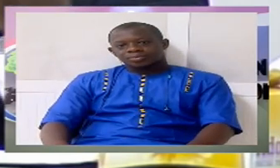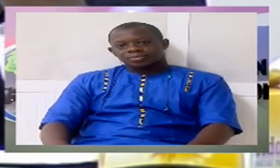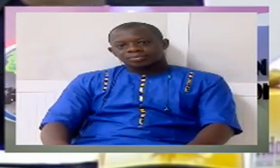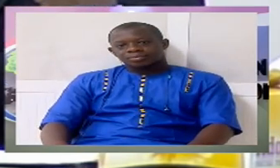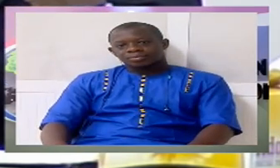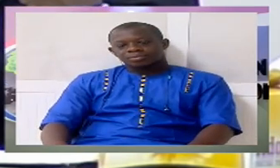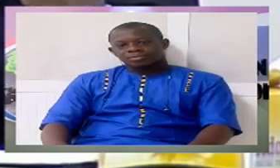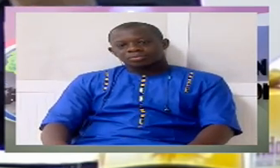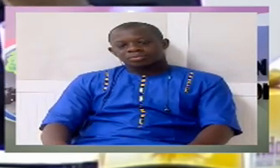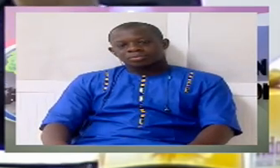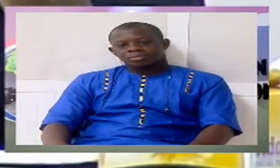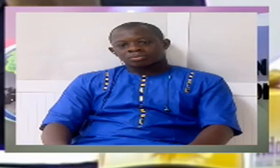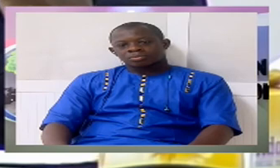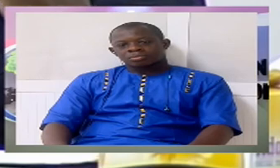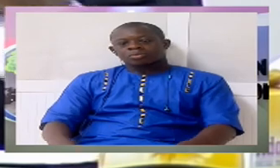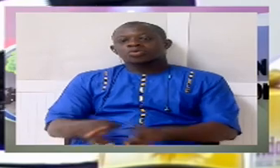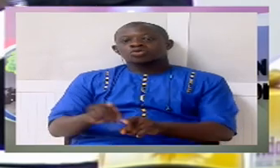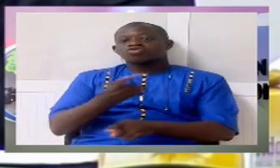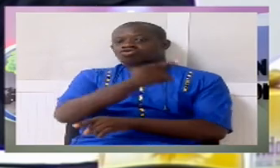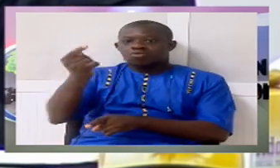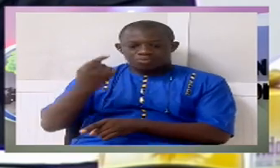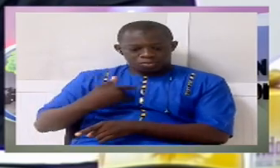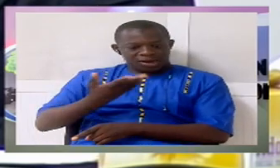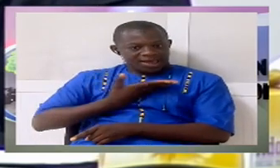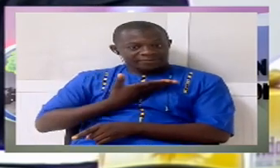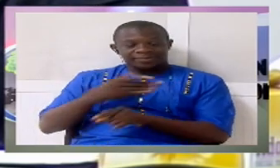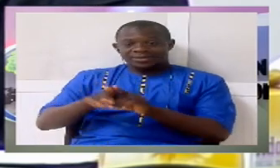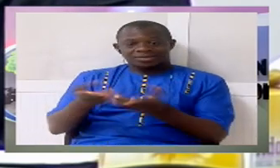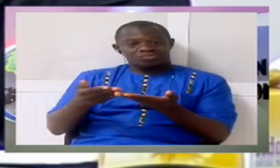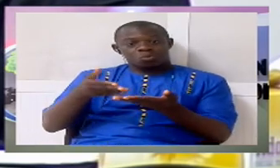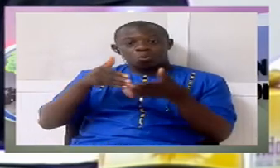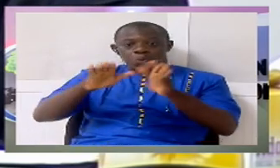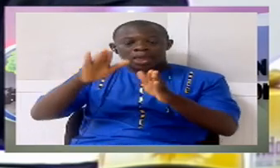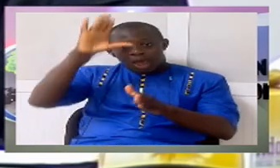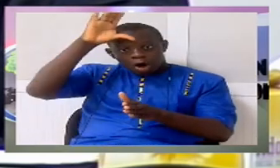You are trapped in a mindset at the moment.